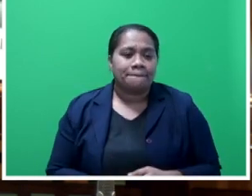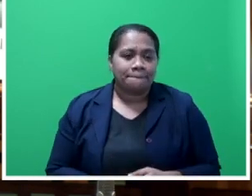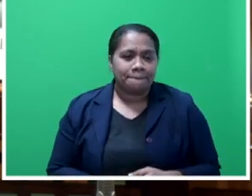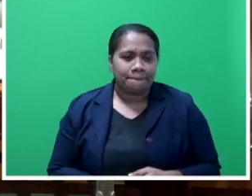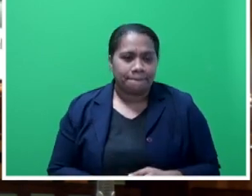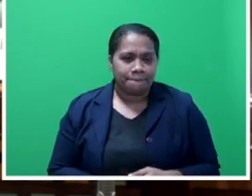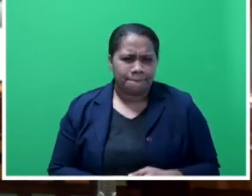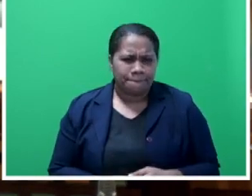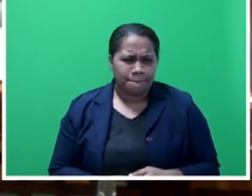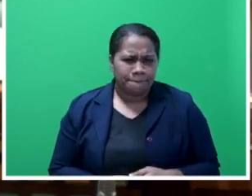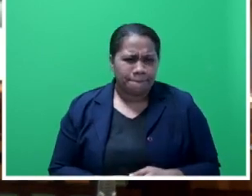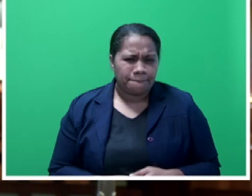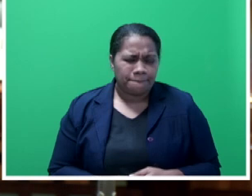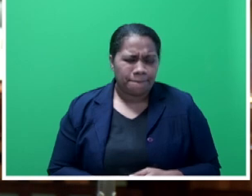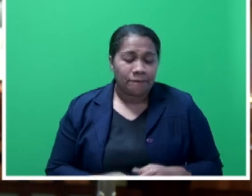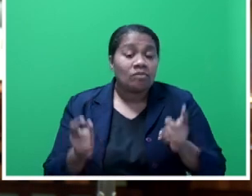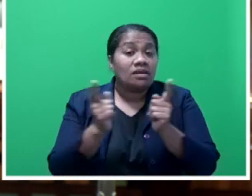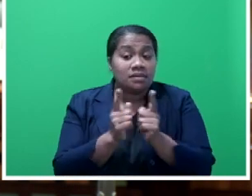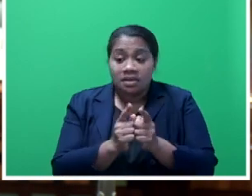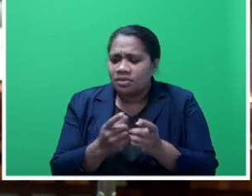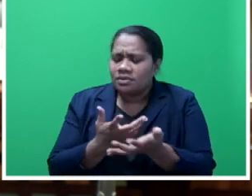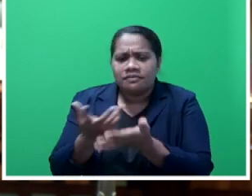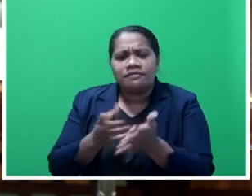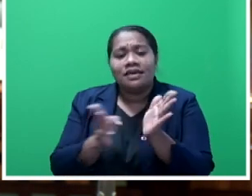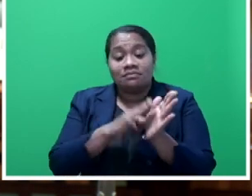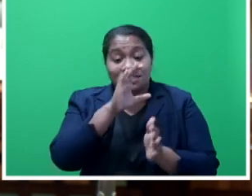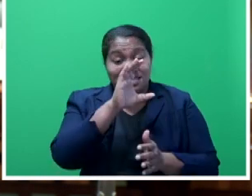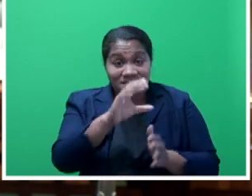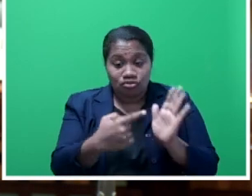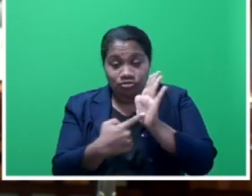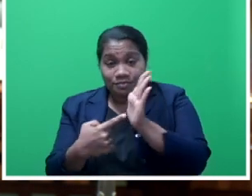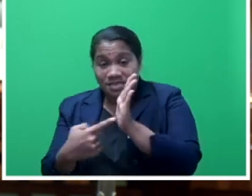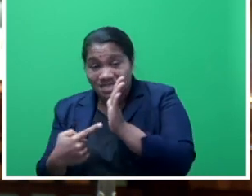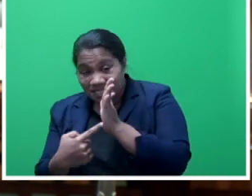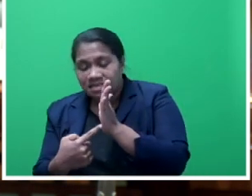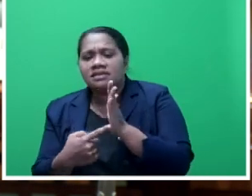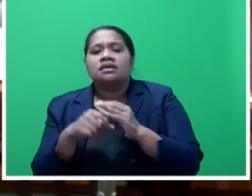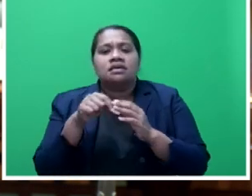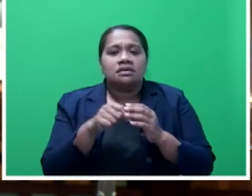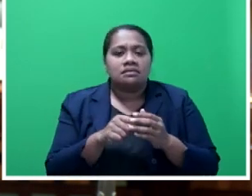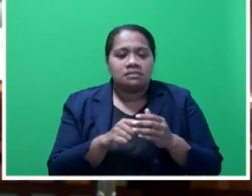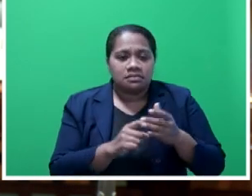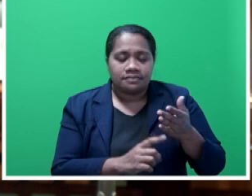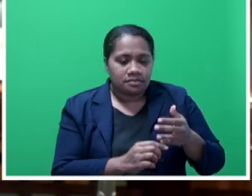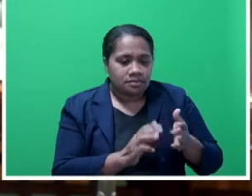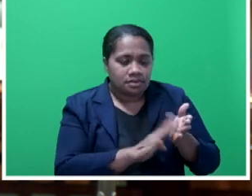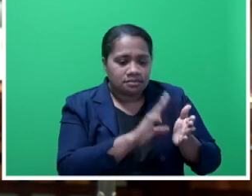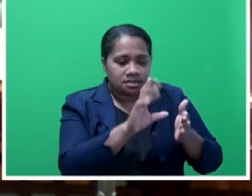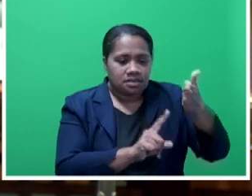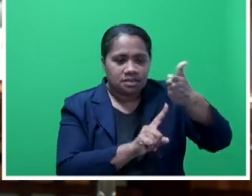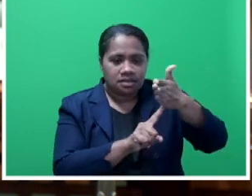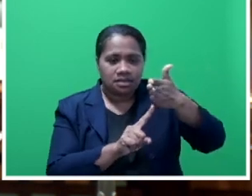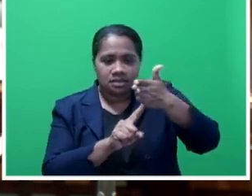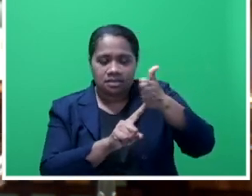intend to meet, as we've discussed with MCC-TTT, meet the garment industry, meet various other industries in Fiji. We meet them in small